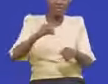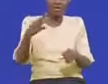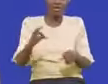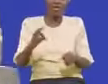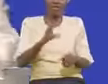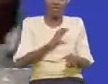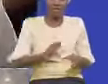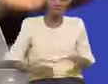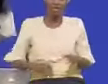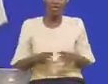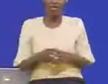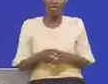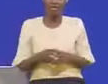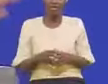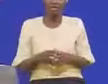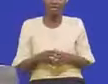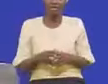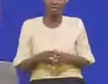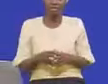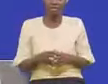Kristo pa a misisi le doa wom.